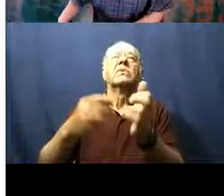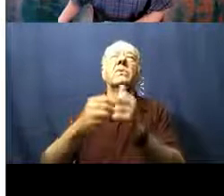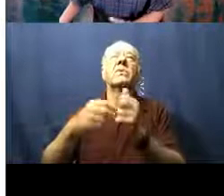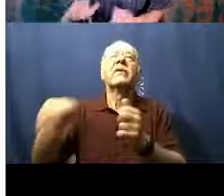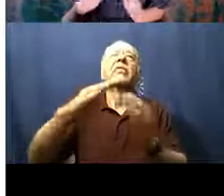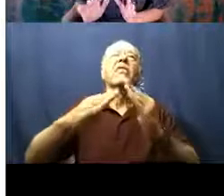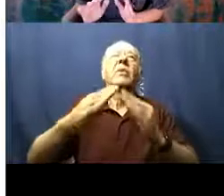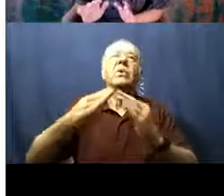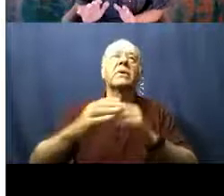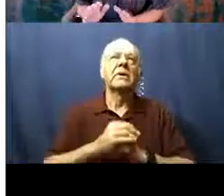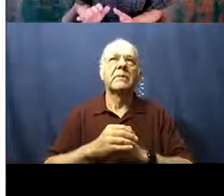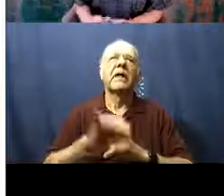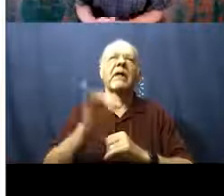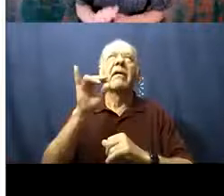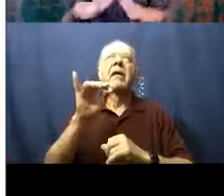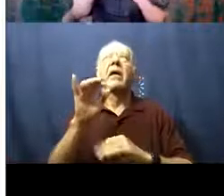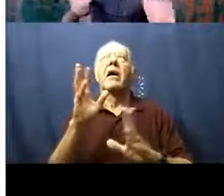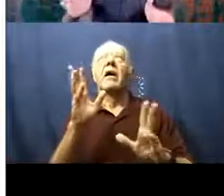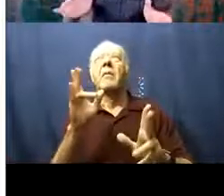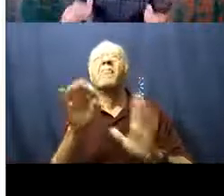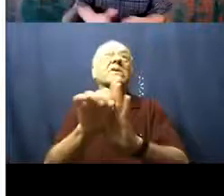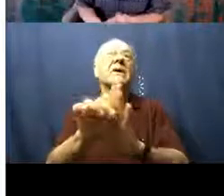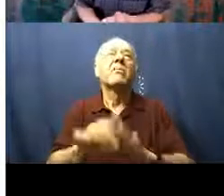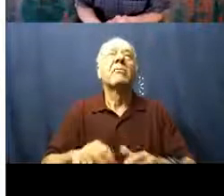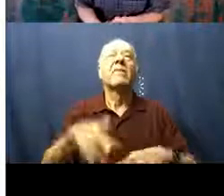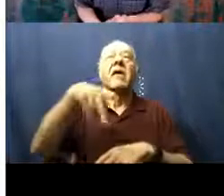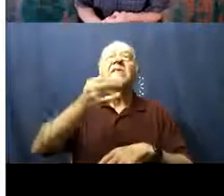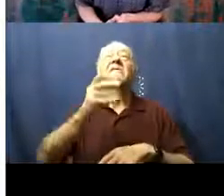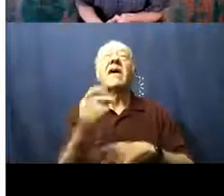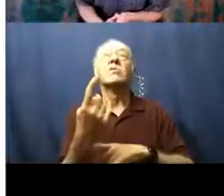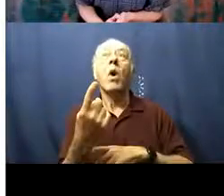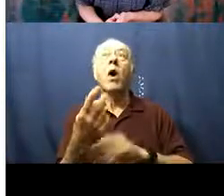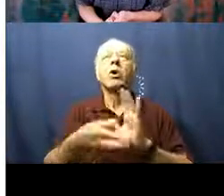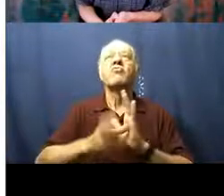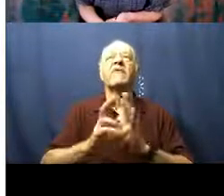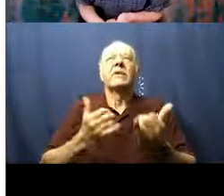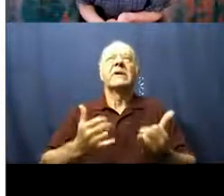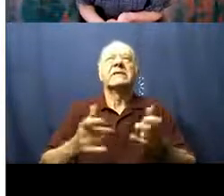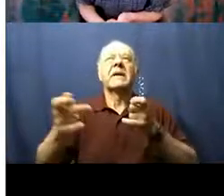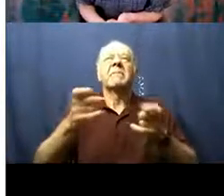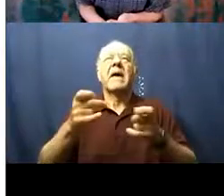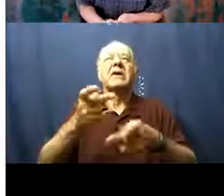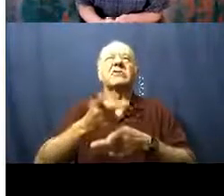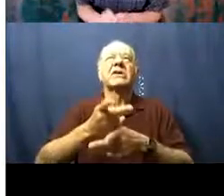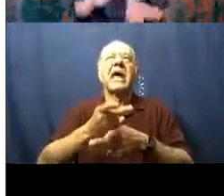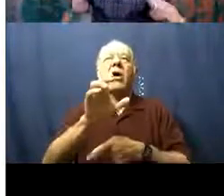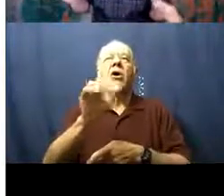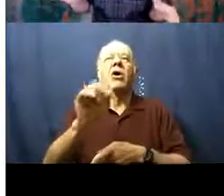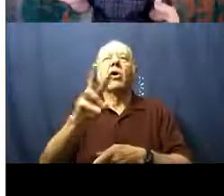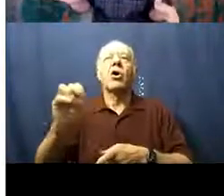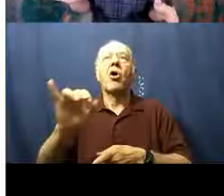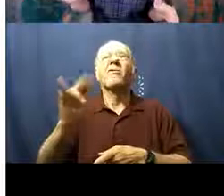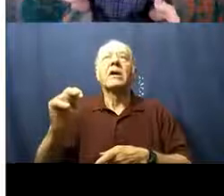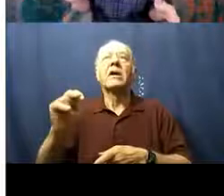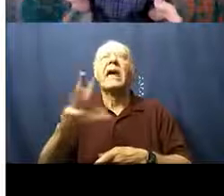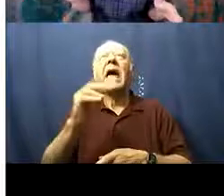community that goes like this. Phase one, let's review existing managed care carve-ins and decide what are the